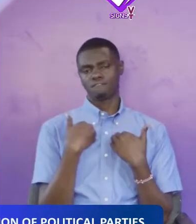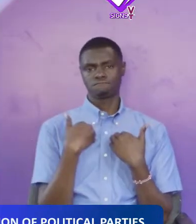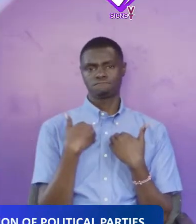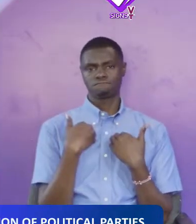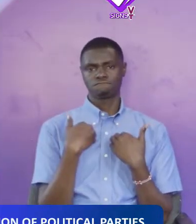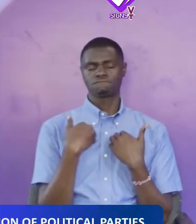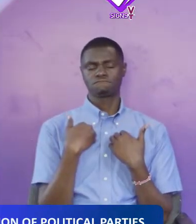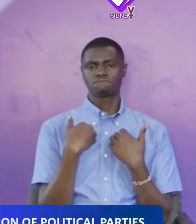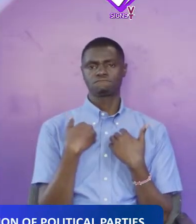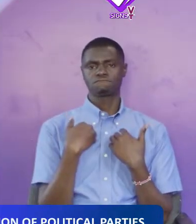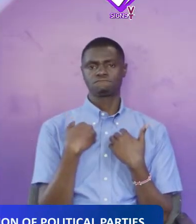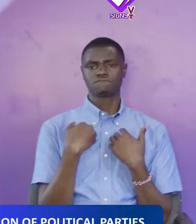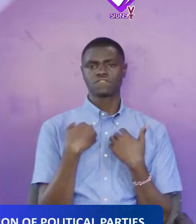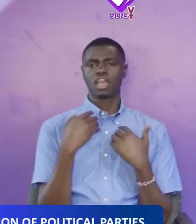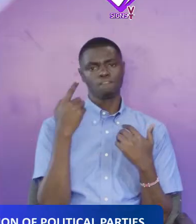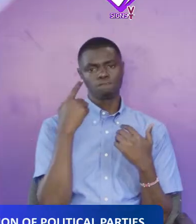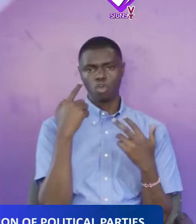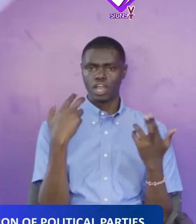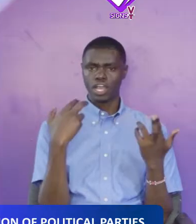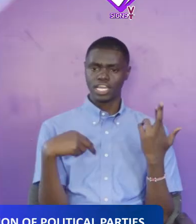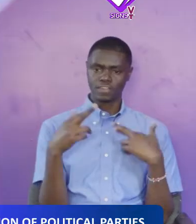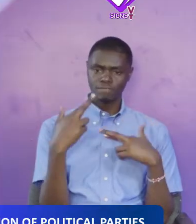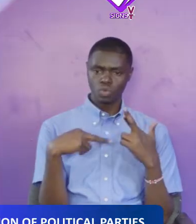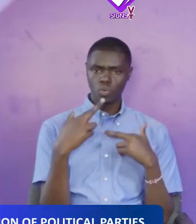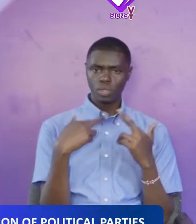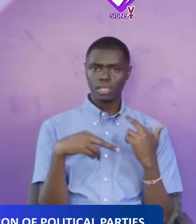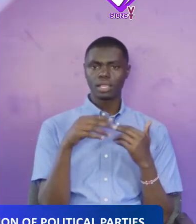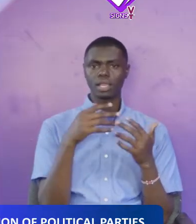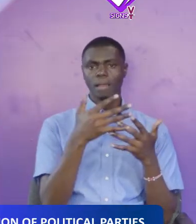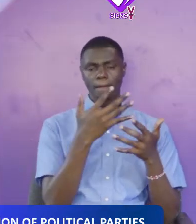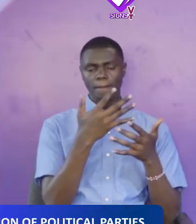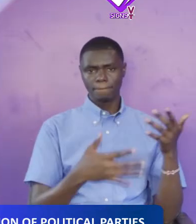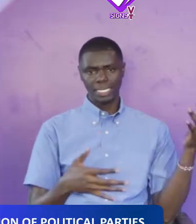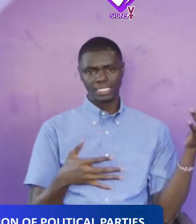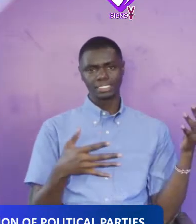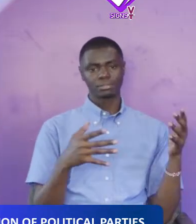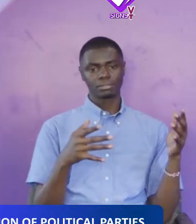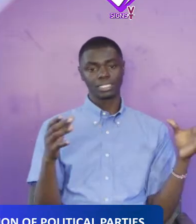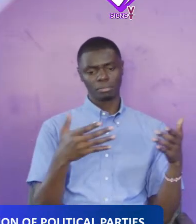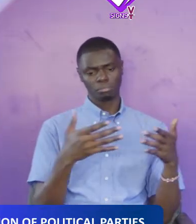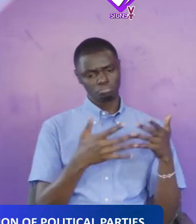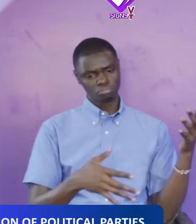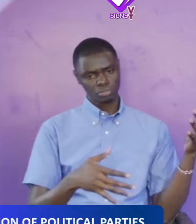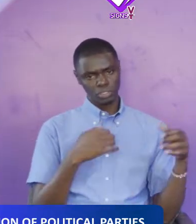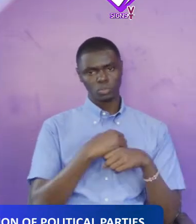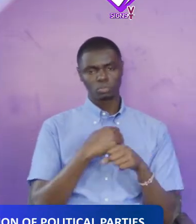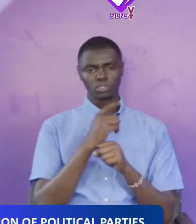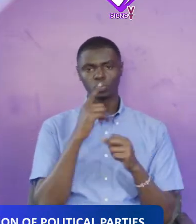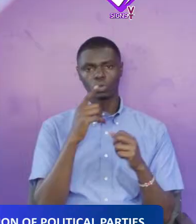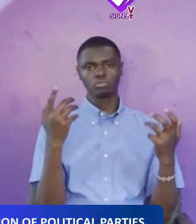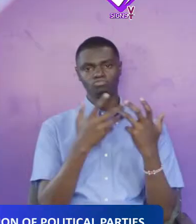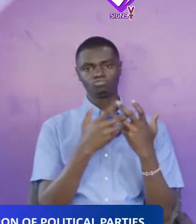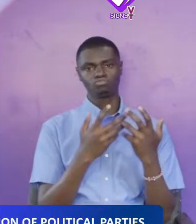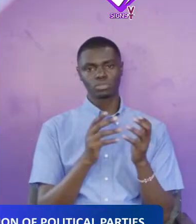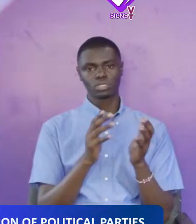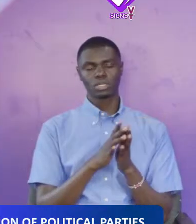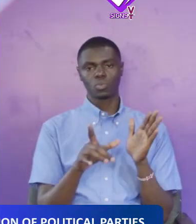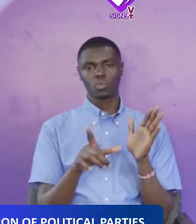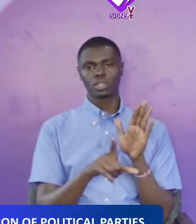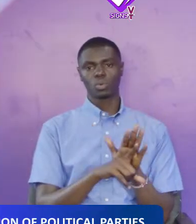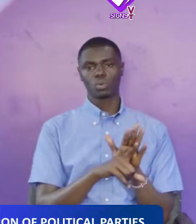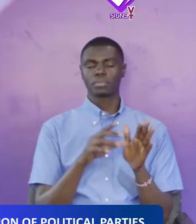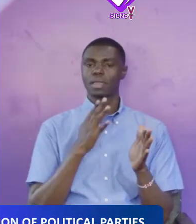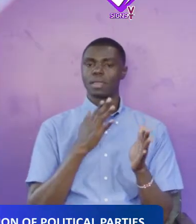for purposes of reviewing that party list to ensure that it complies with the law. My proposal